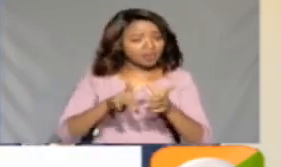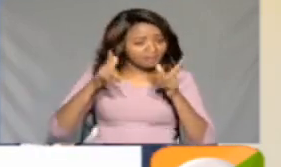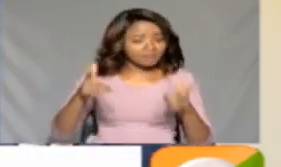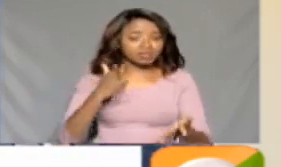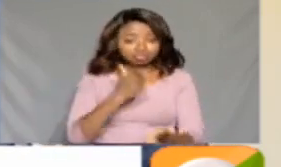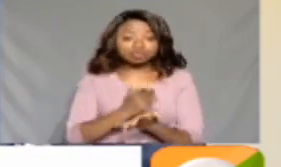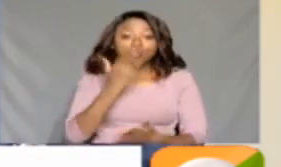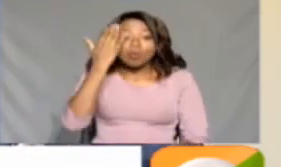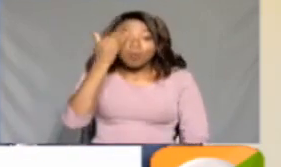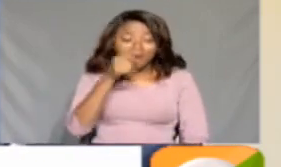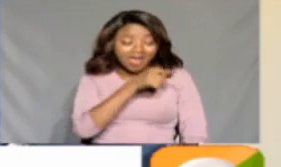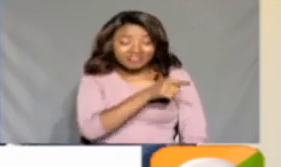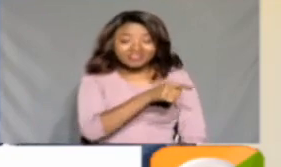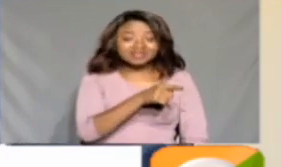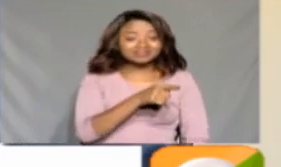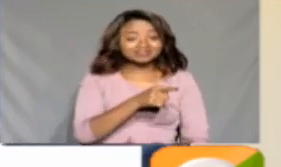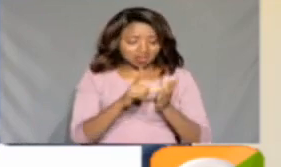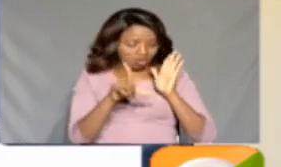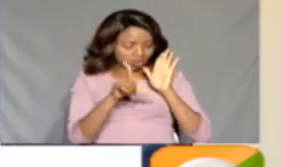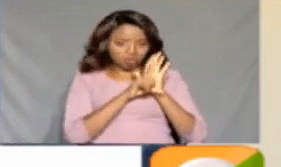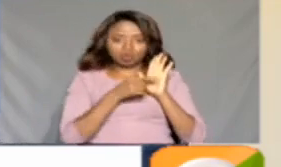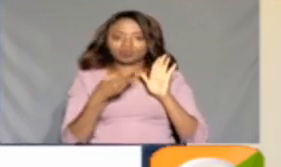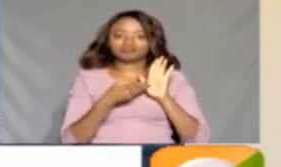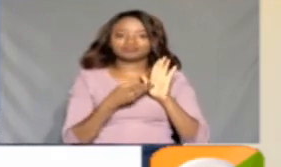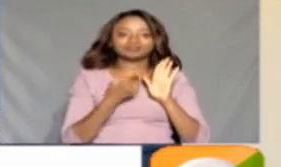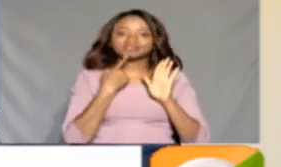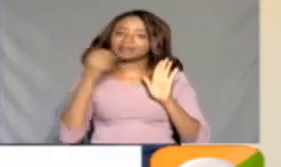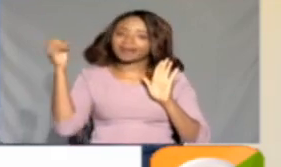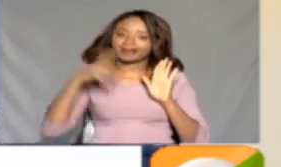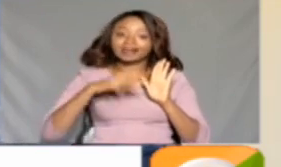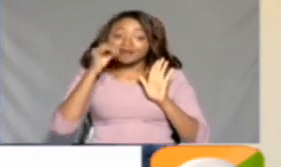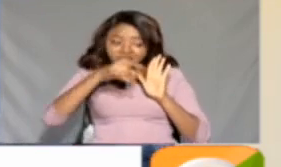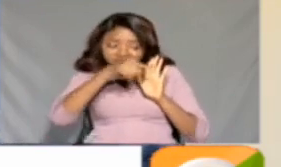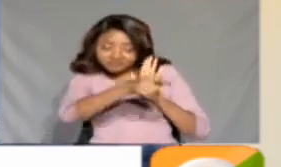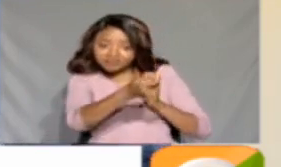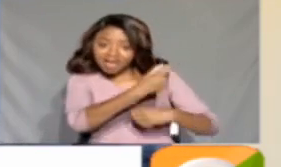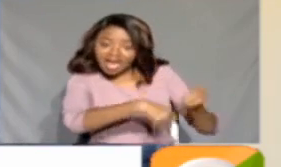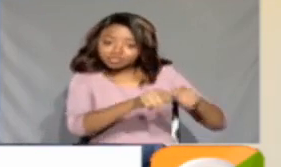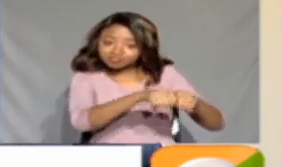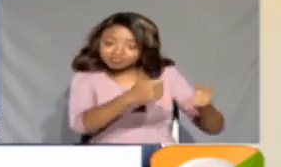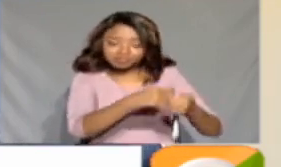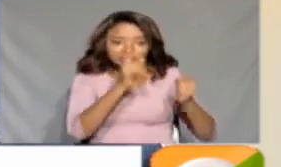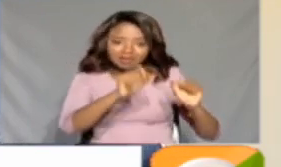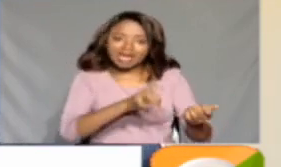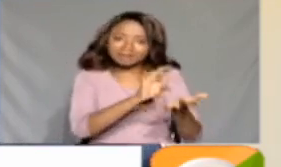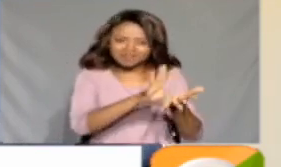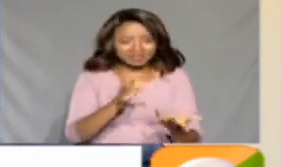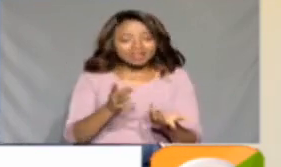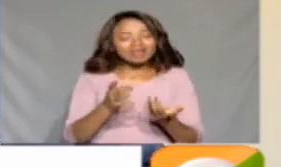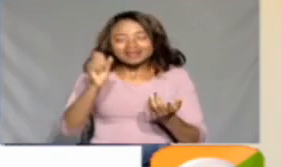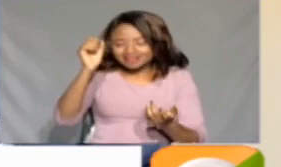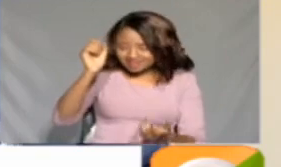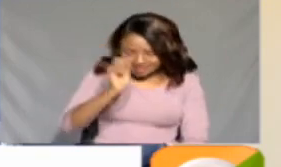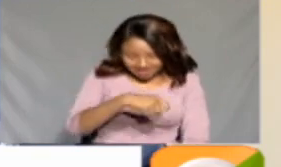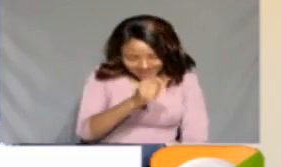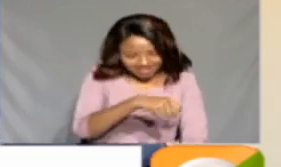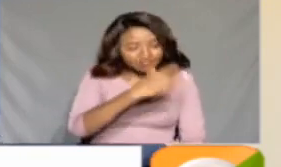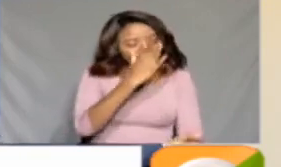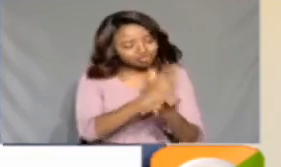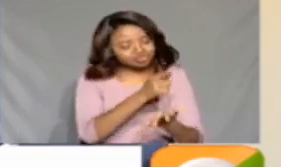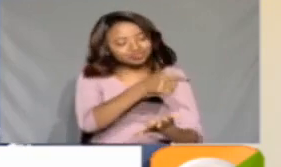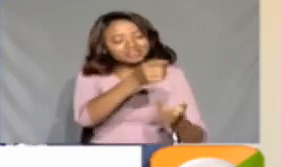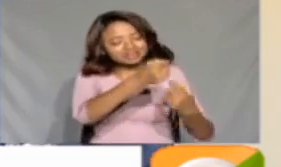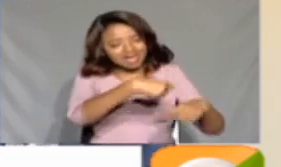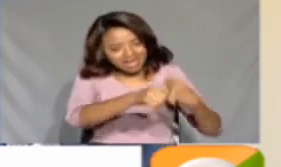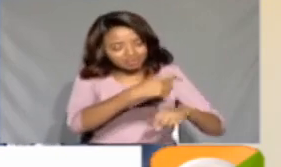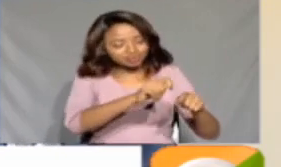it is one of those things which are provided for in law that if a member of parliament does, they can lose their position. But you're not pursuing it. It has happened and you're not pursuing it and